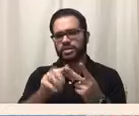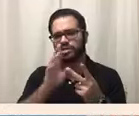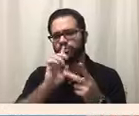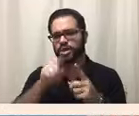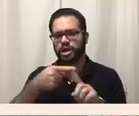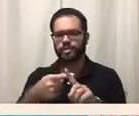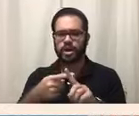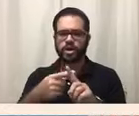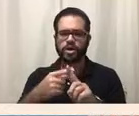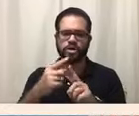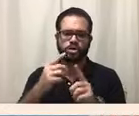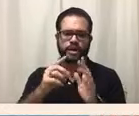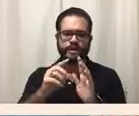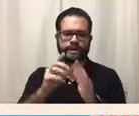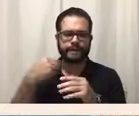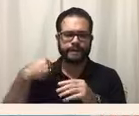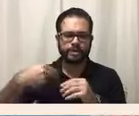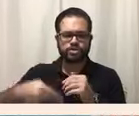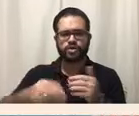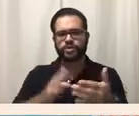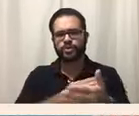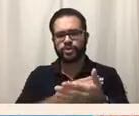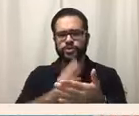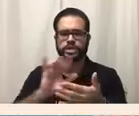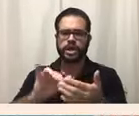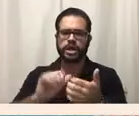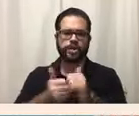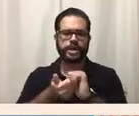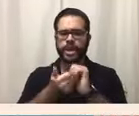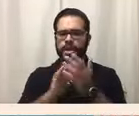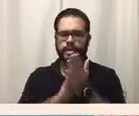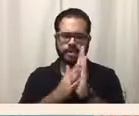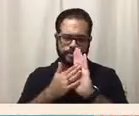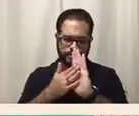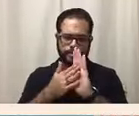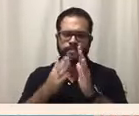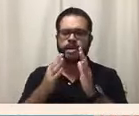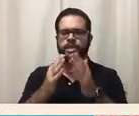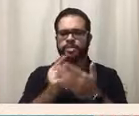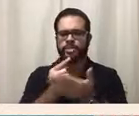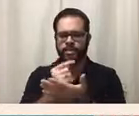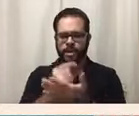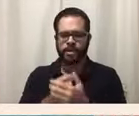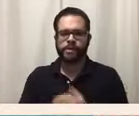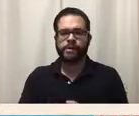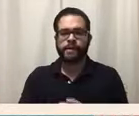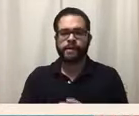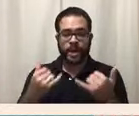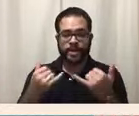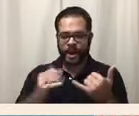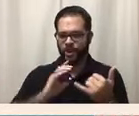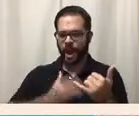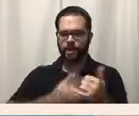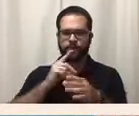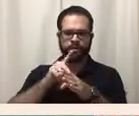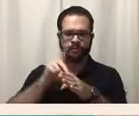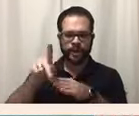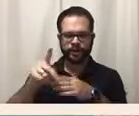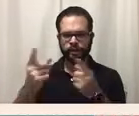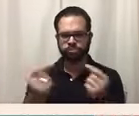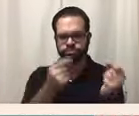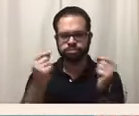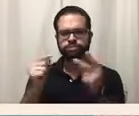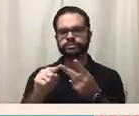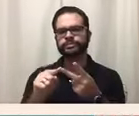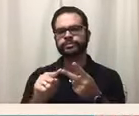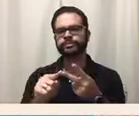of music and how it became music therapy, where we stand right now as a profession, and then stick around because